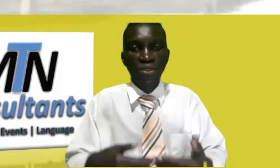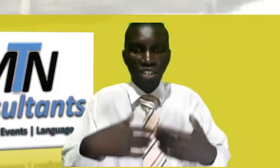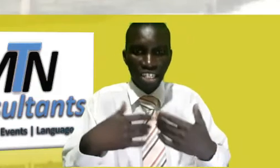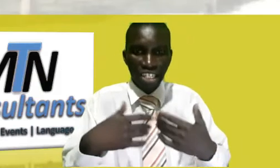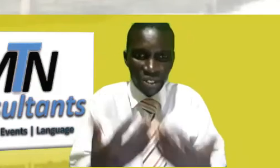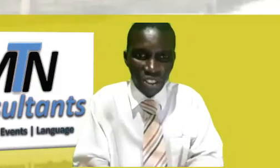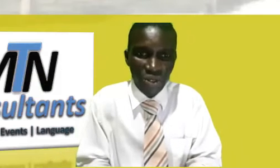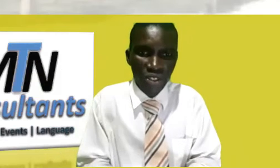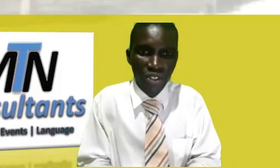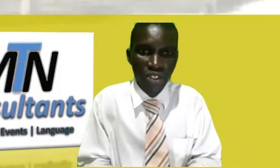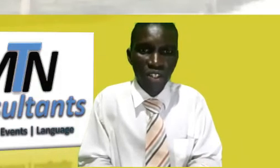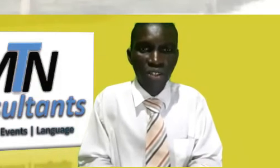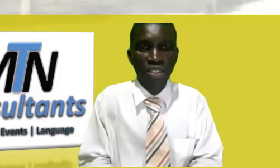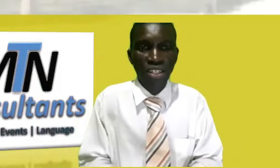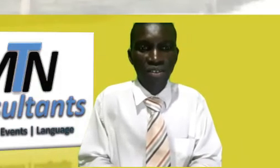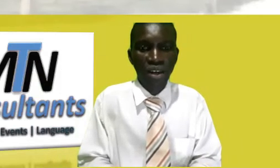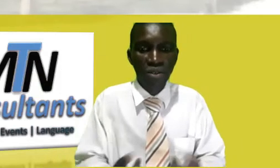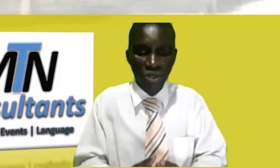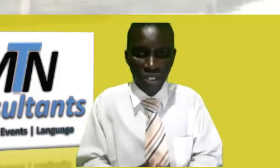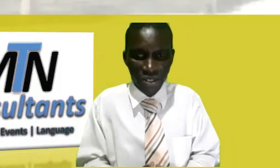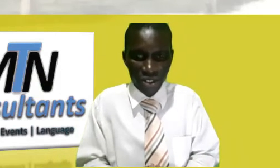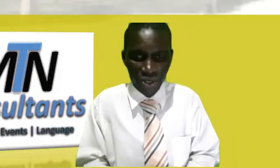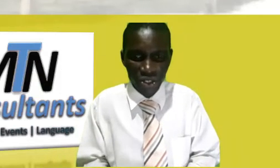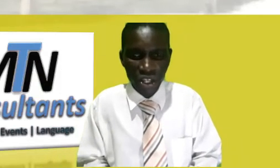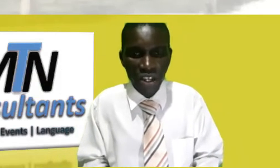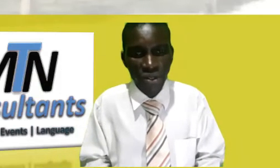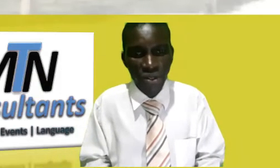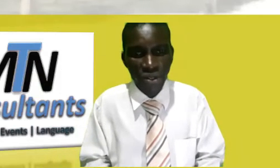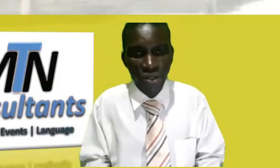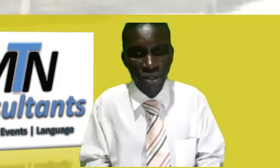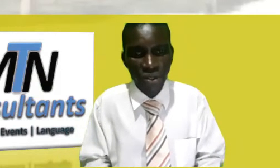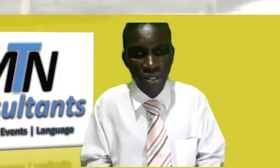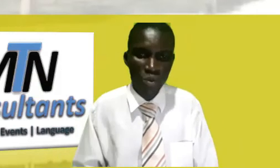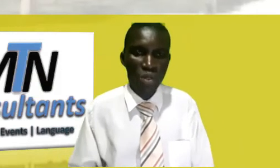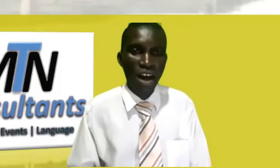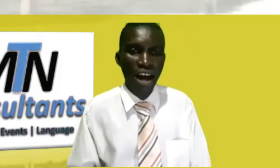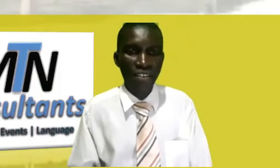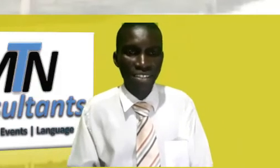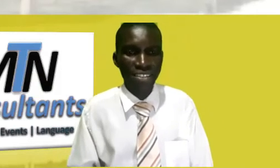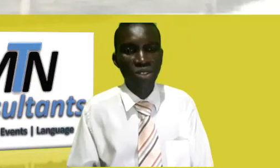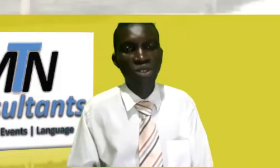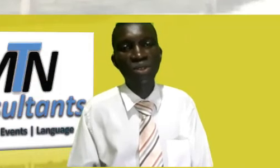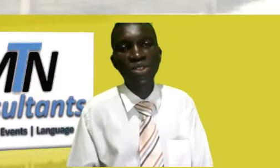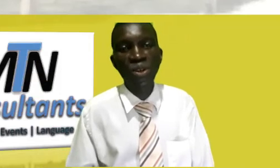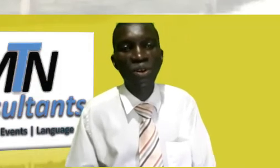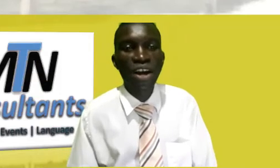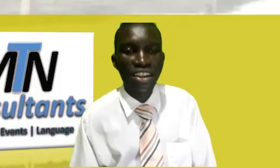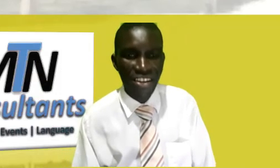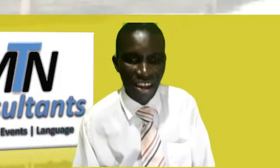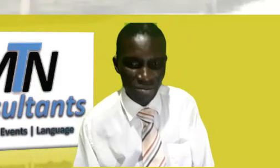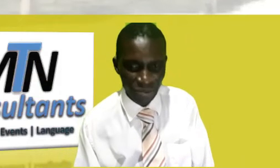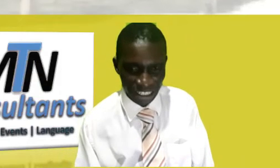You need to introduce yourself. How do you introduce yourself to others? You use